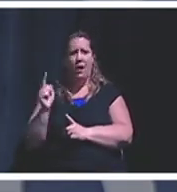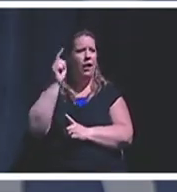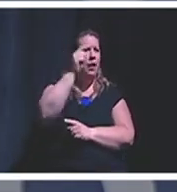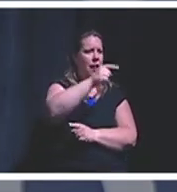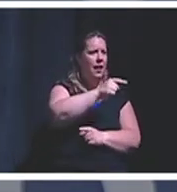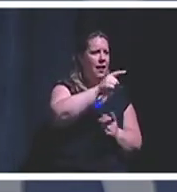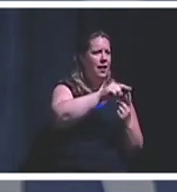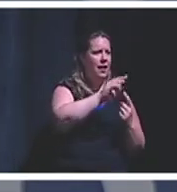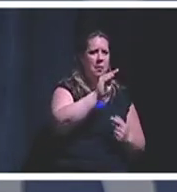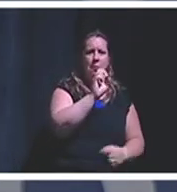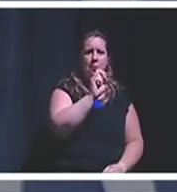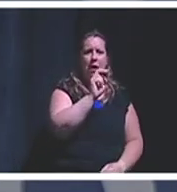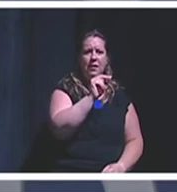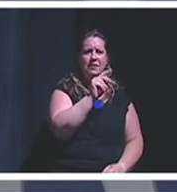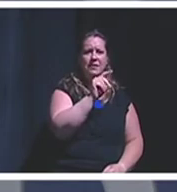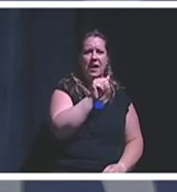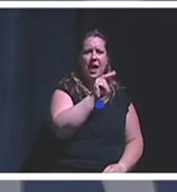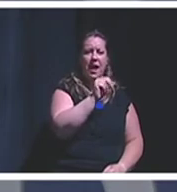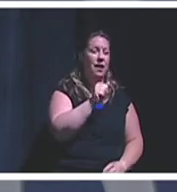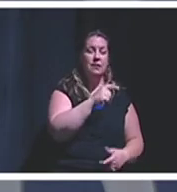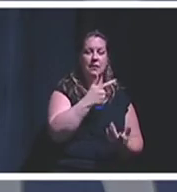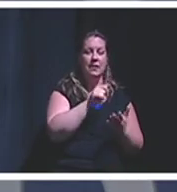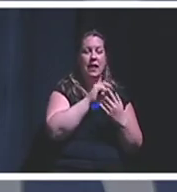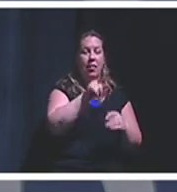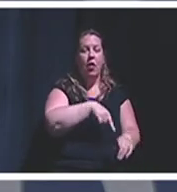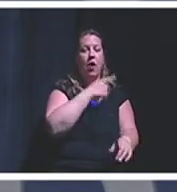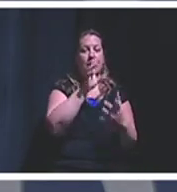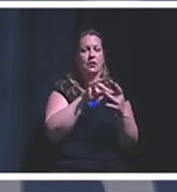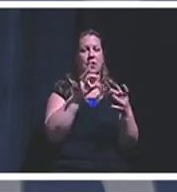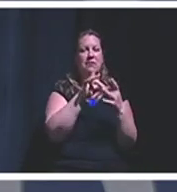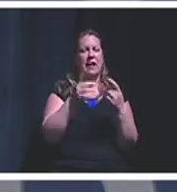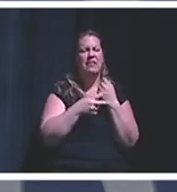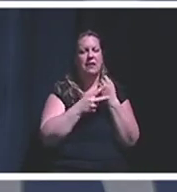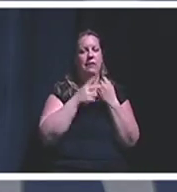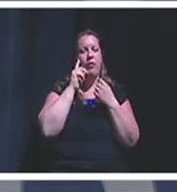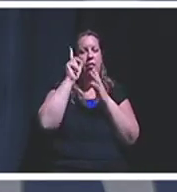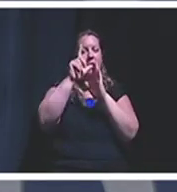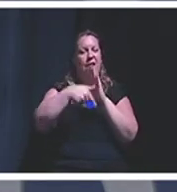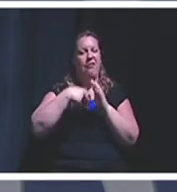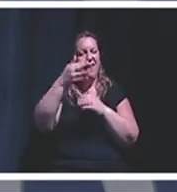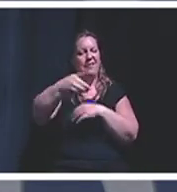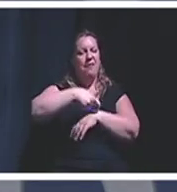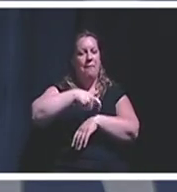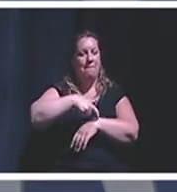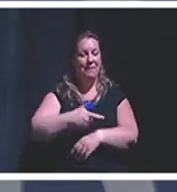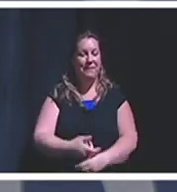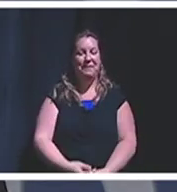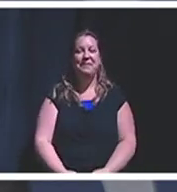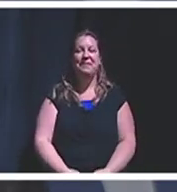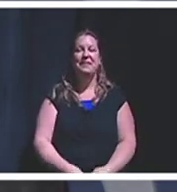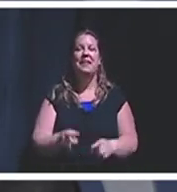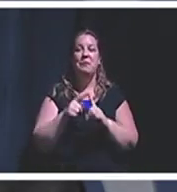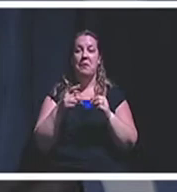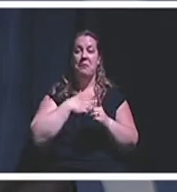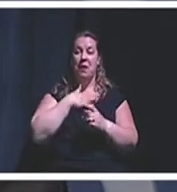Montana? That's a long story, and I'll save that for our next time. But it's a pleasure to be back in Fort